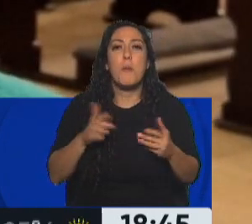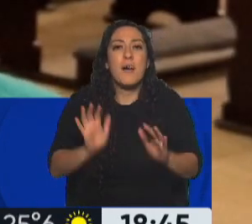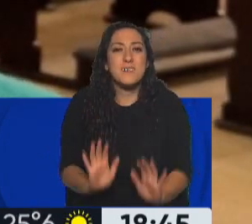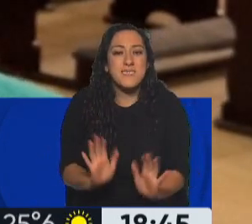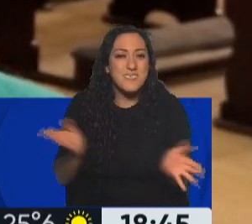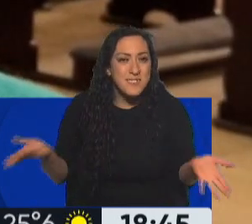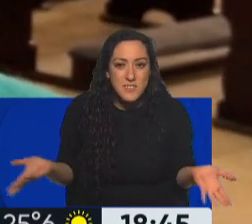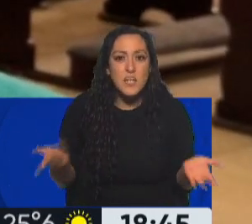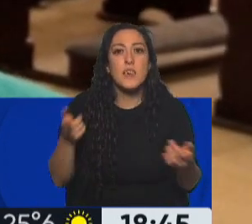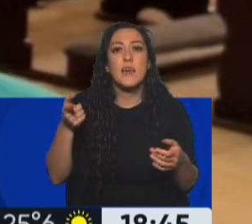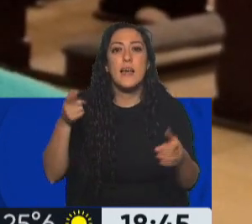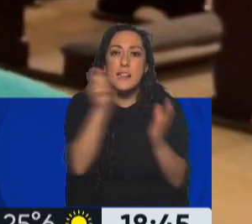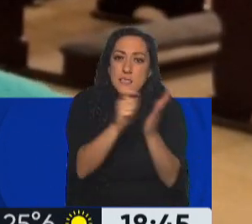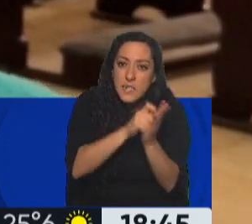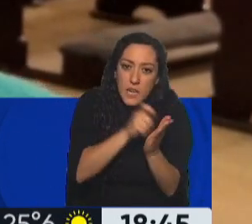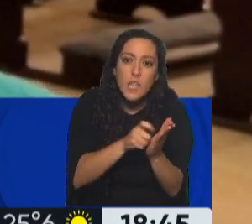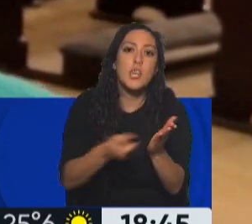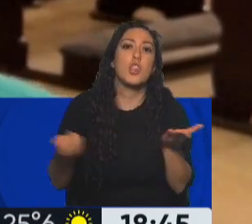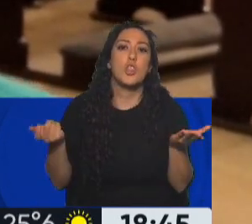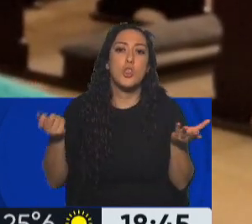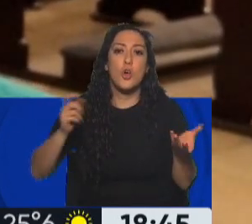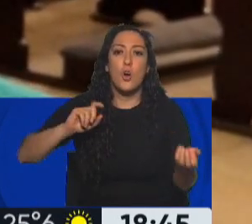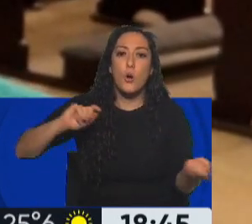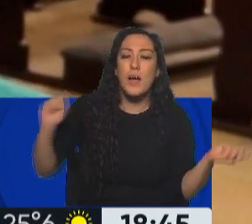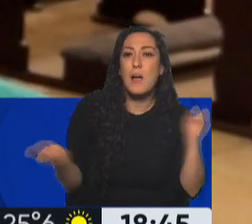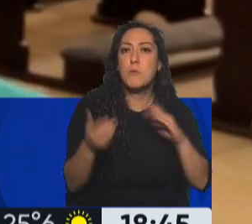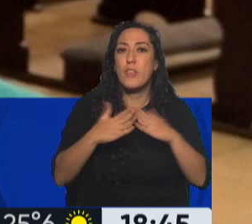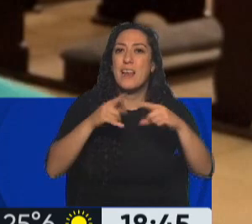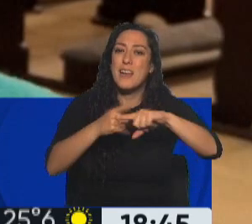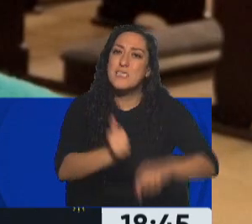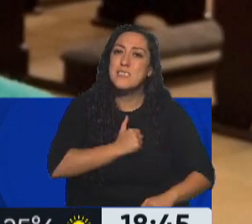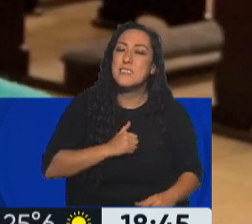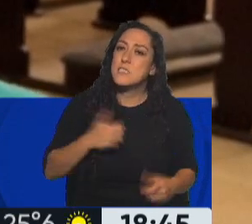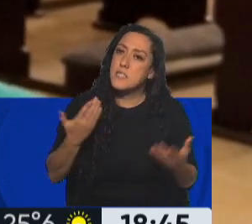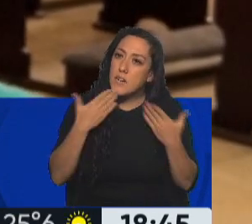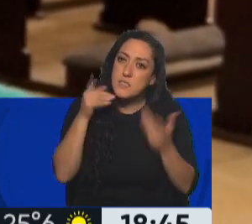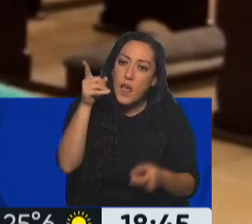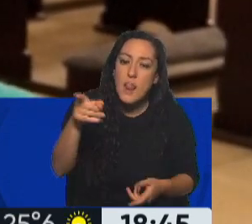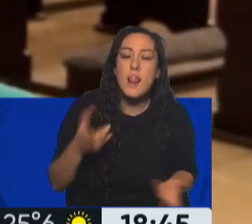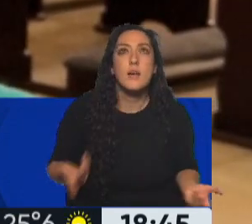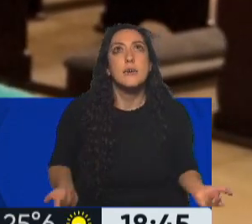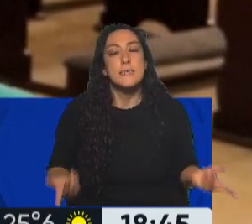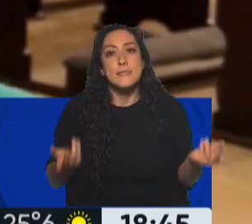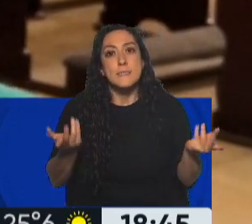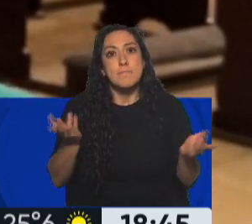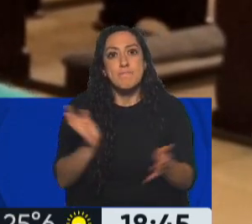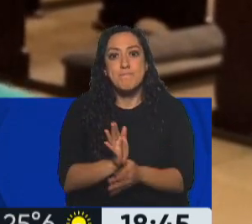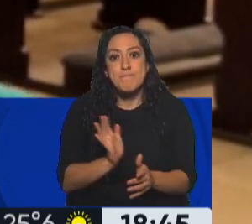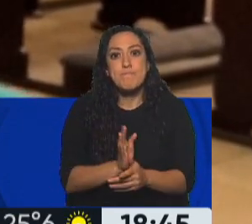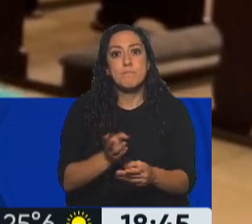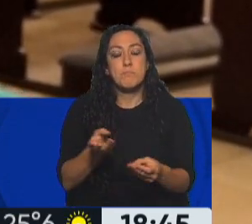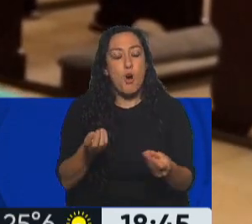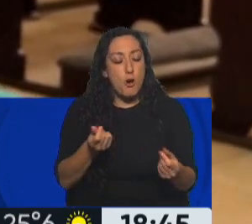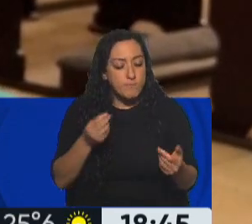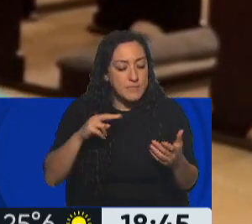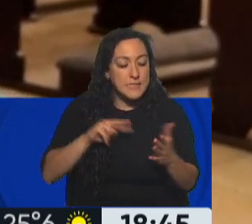las encíclicas que dejó escritas, un nuevo cambio, un nuevo giro a la Iglesia Católica, el dar ese